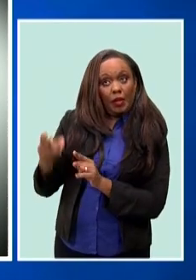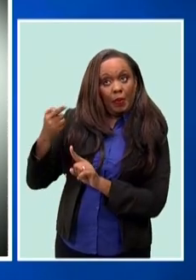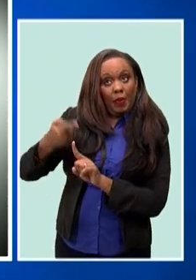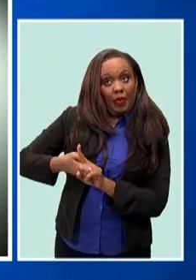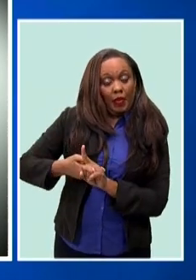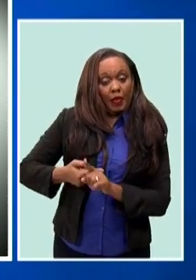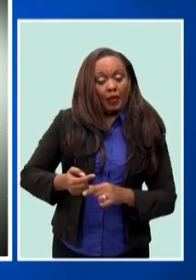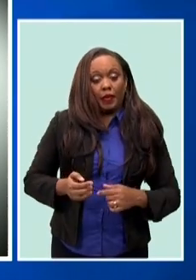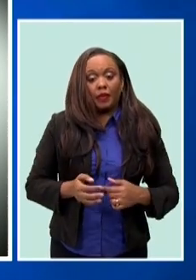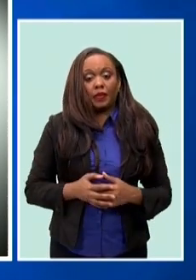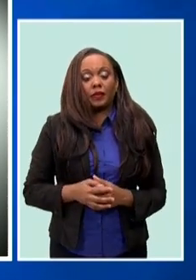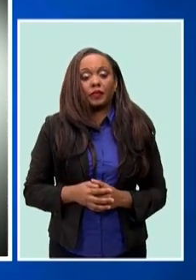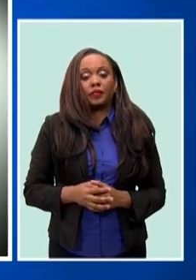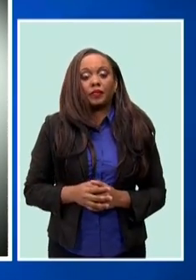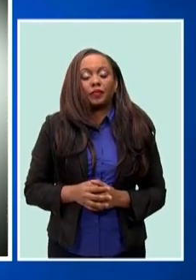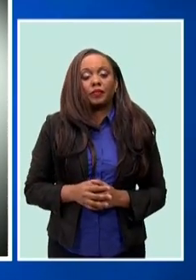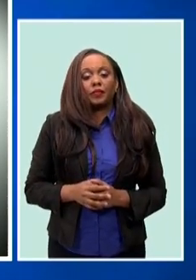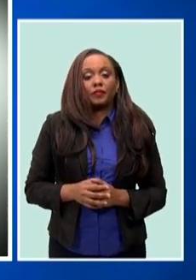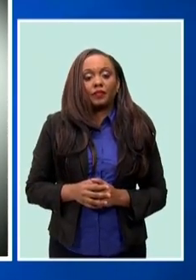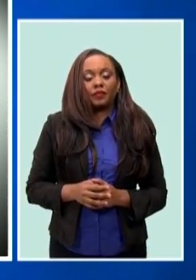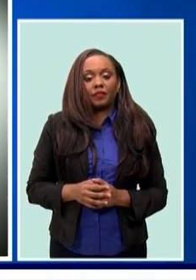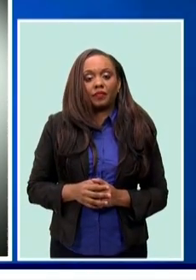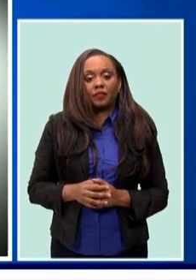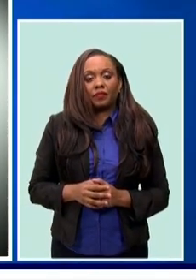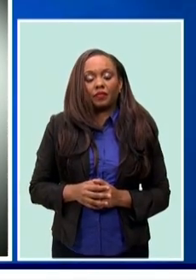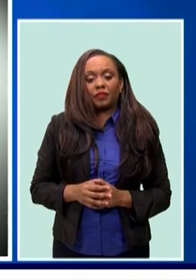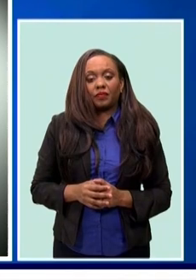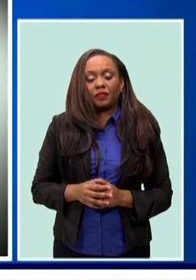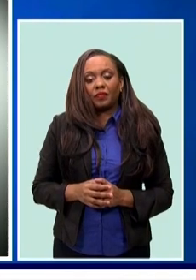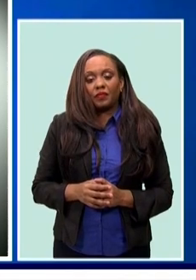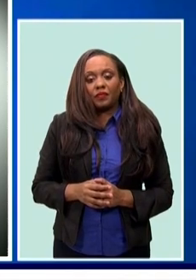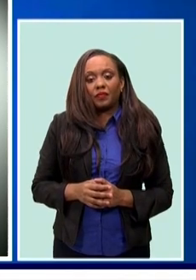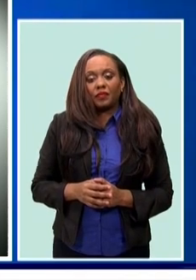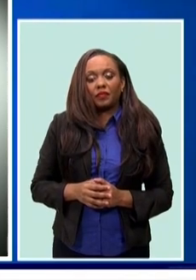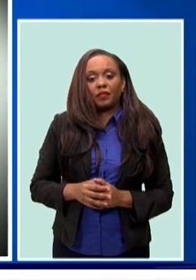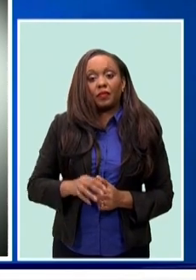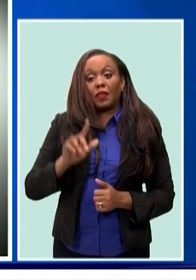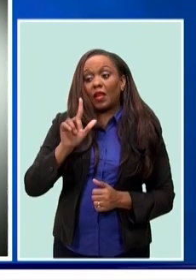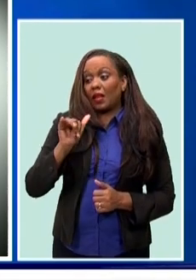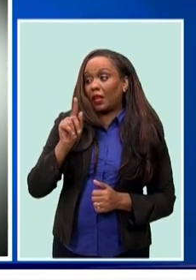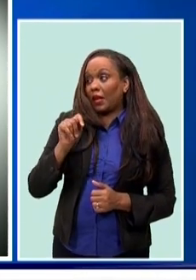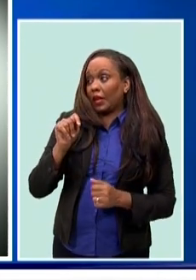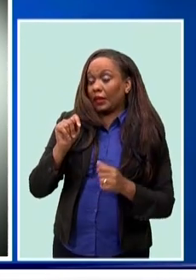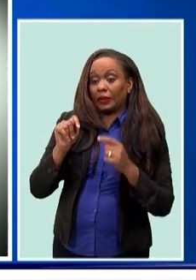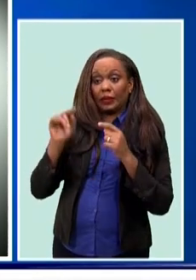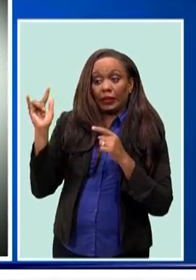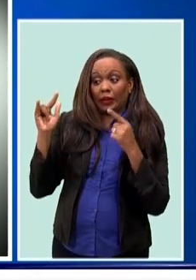have heard in the news that Liat said if they do not get the